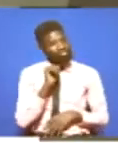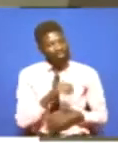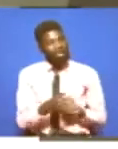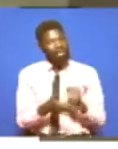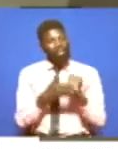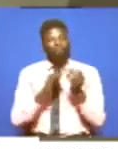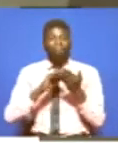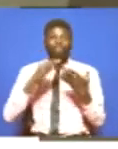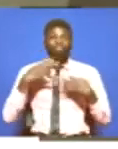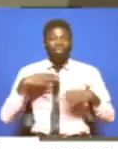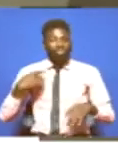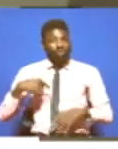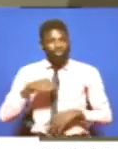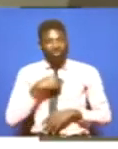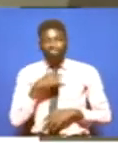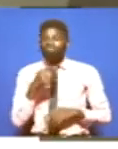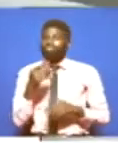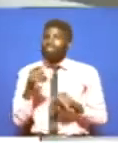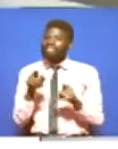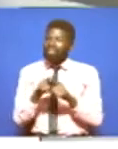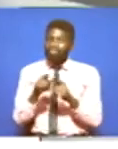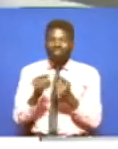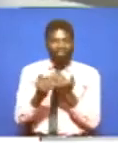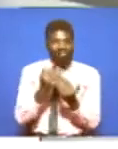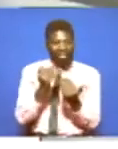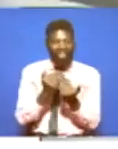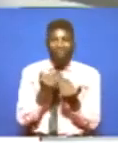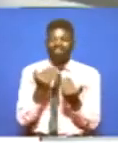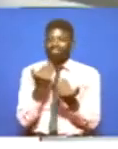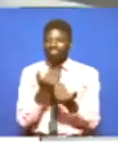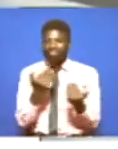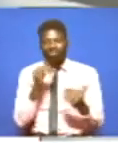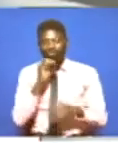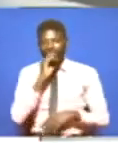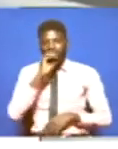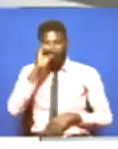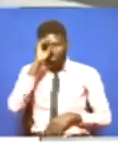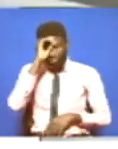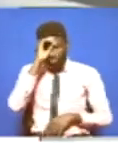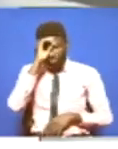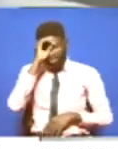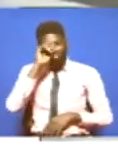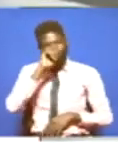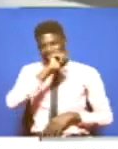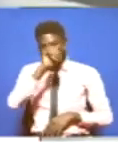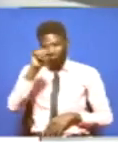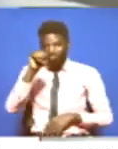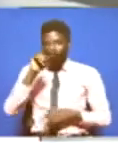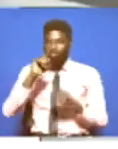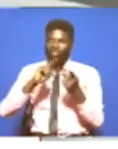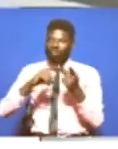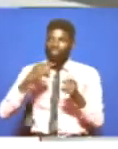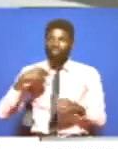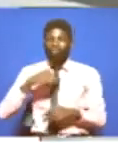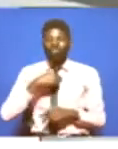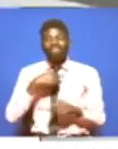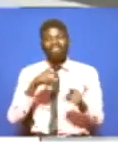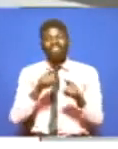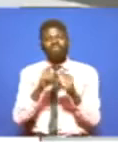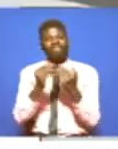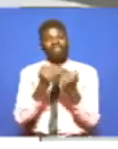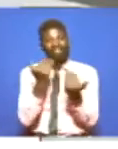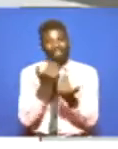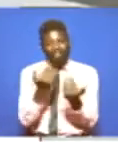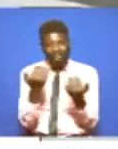we have been looking after needy children, orphans, all over the place. We have looked after children that are now